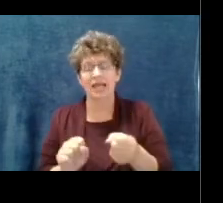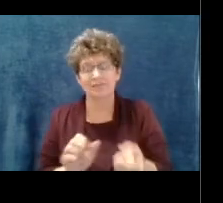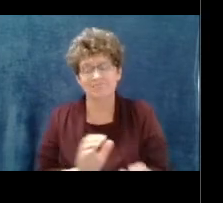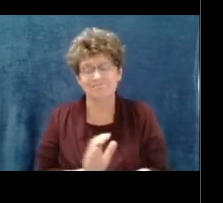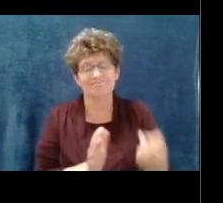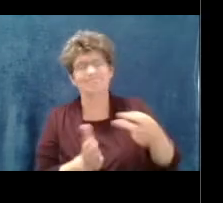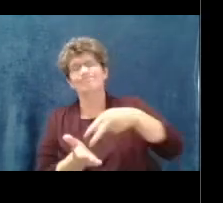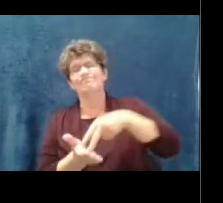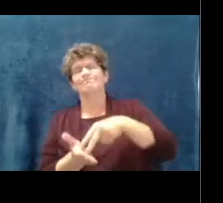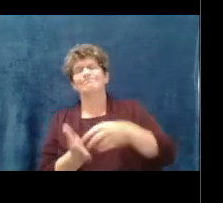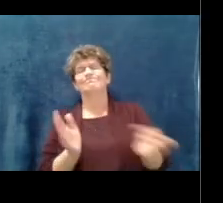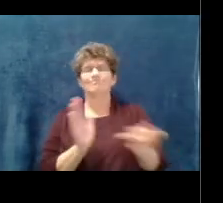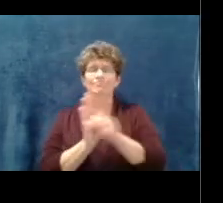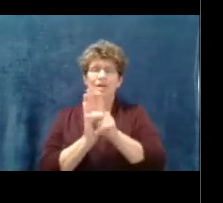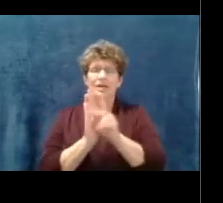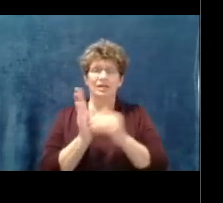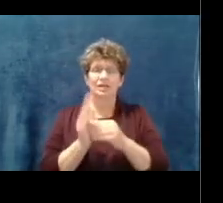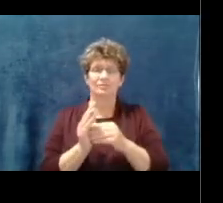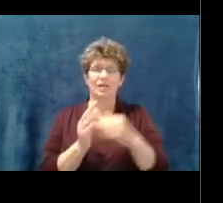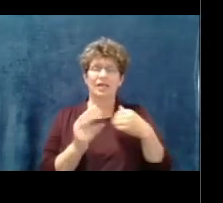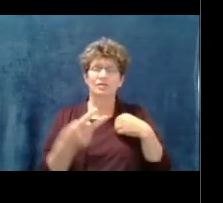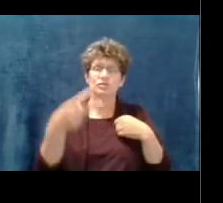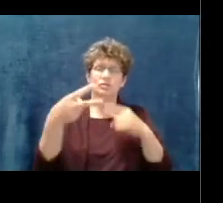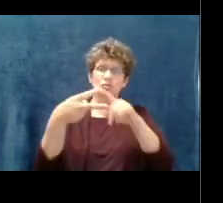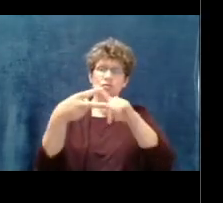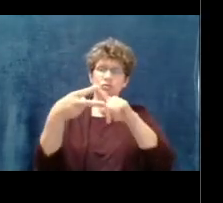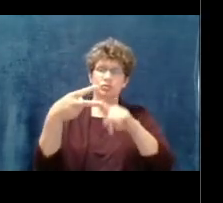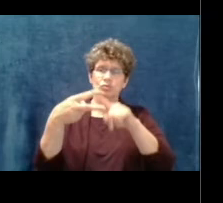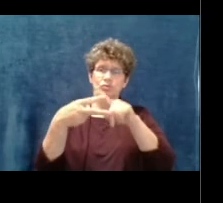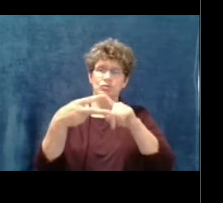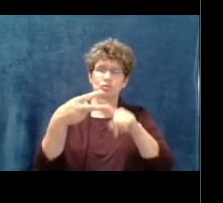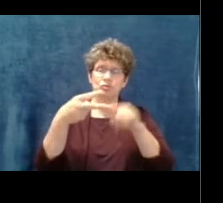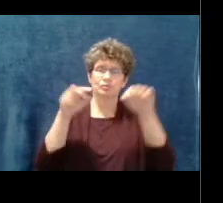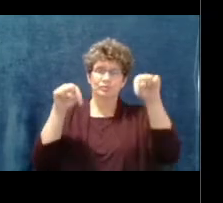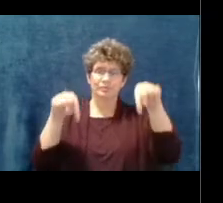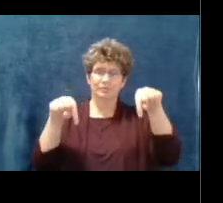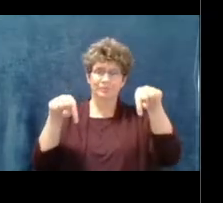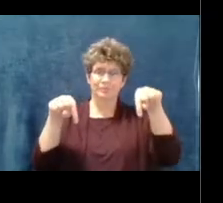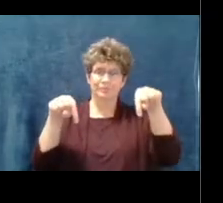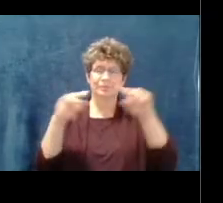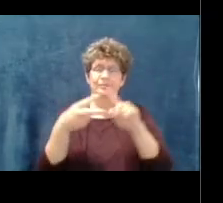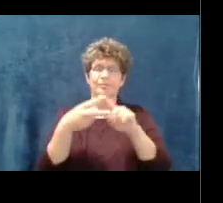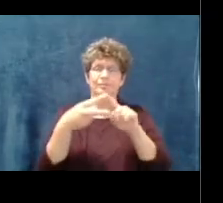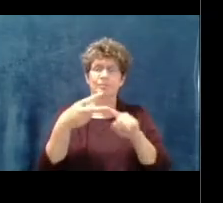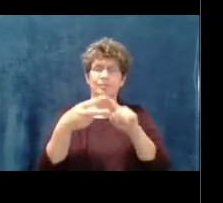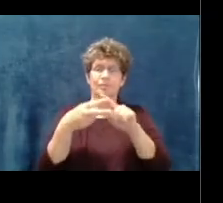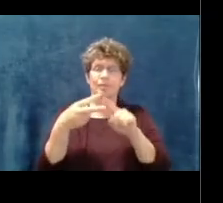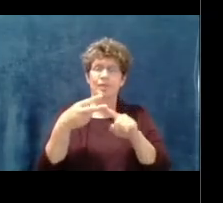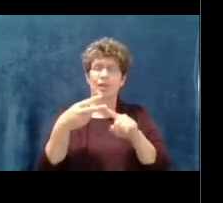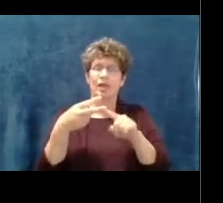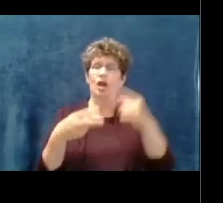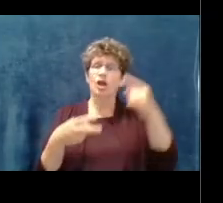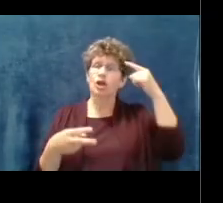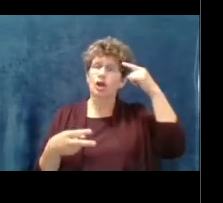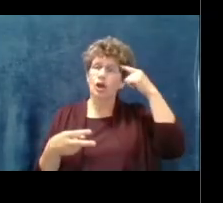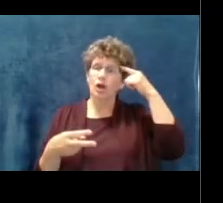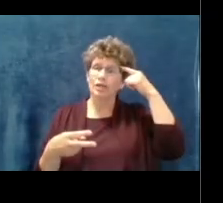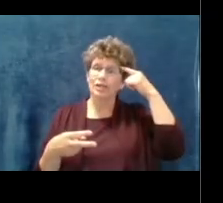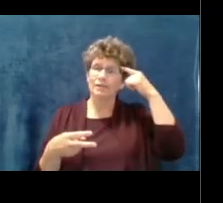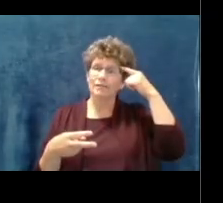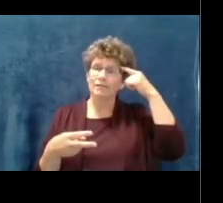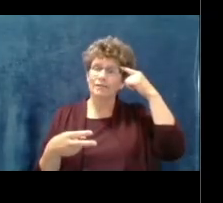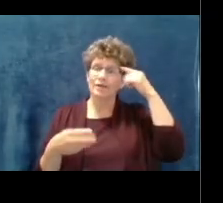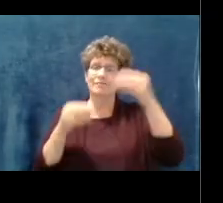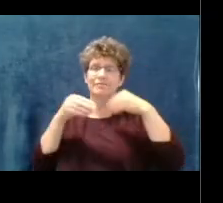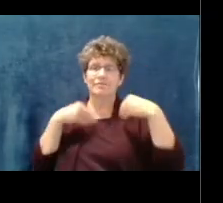these two ingredients. So you have cognitive flexibility. This is the ability to focus on what